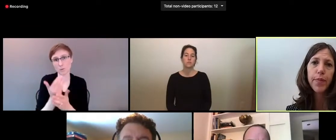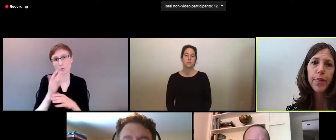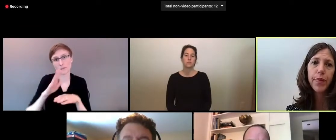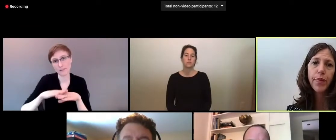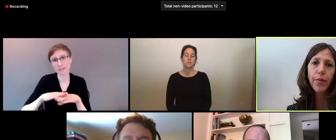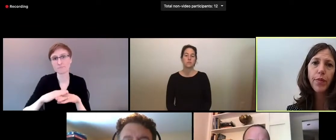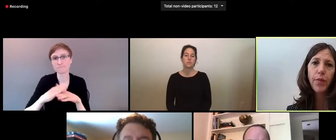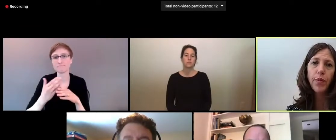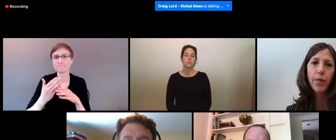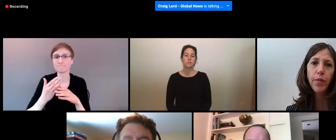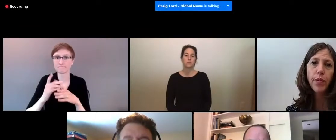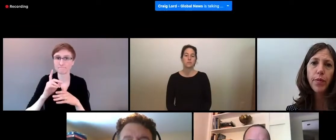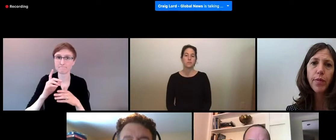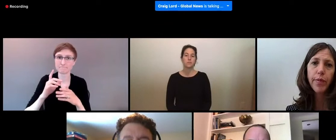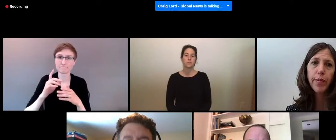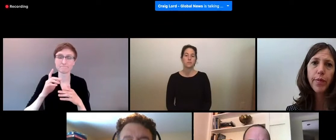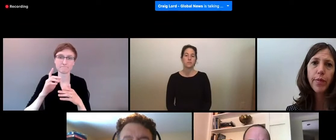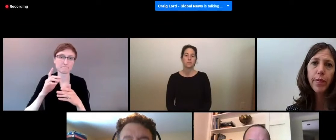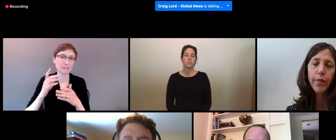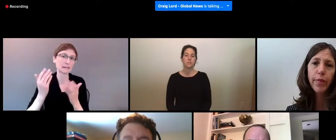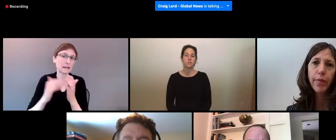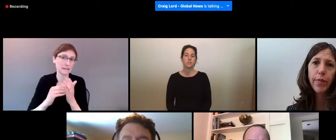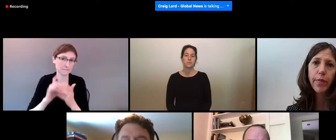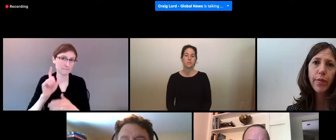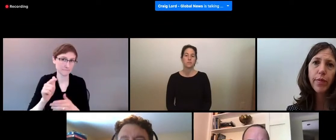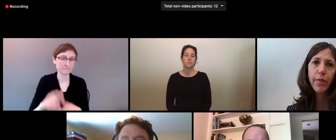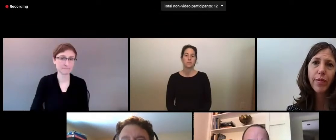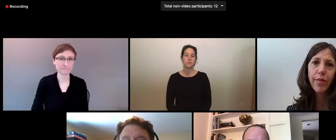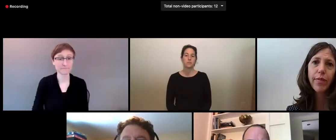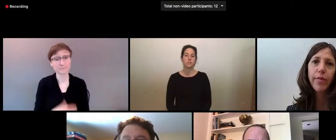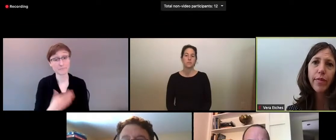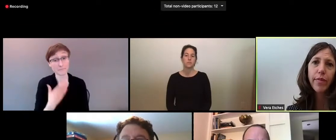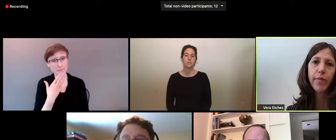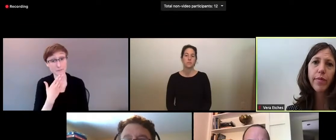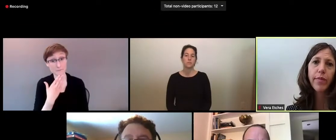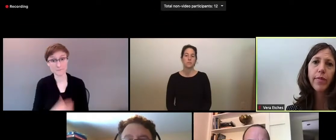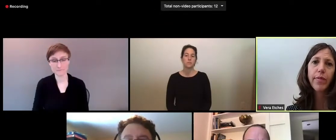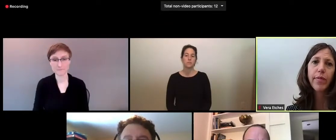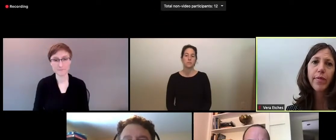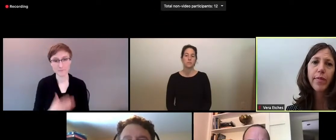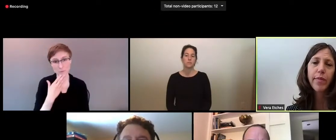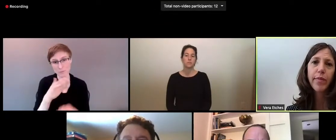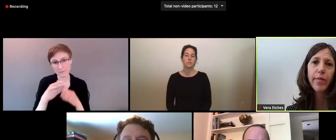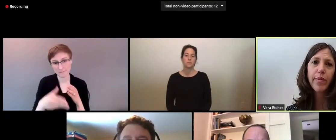changes. Great, thanks so much. Have a good weekend.